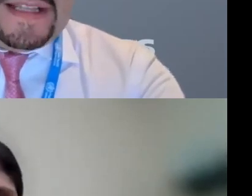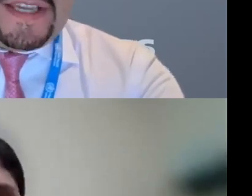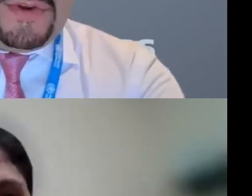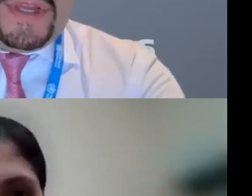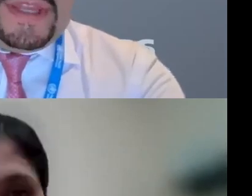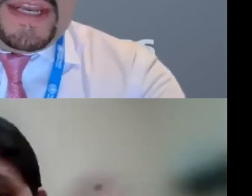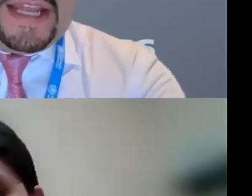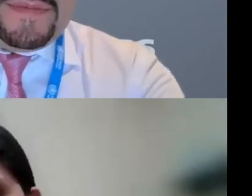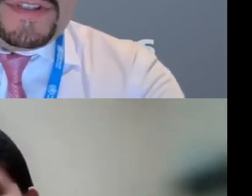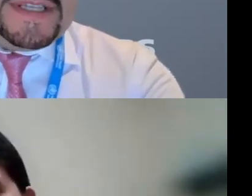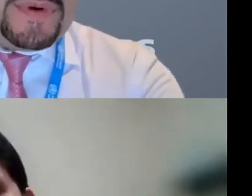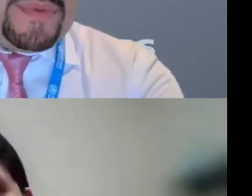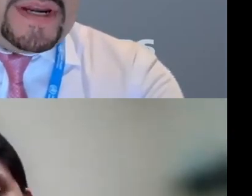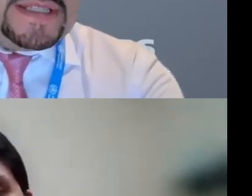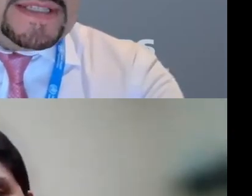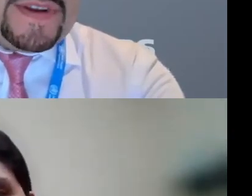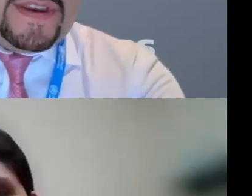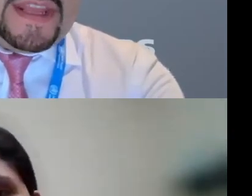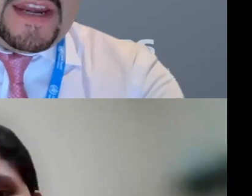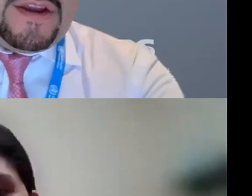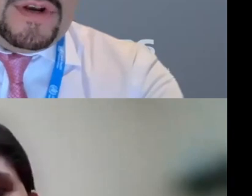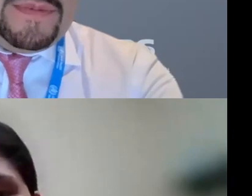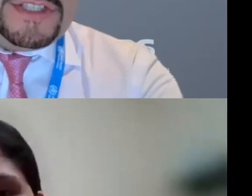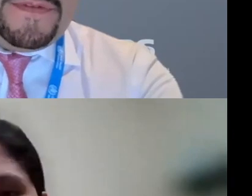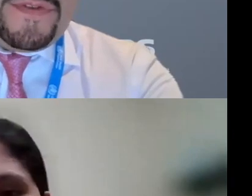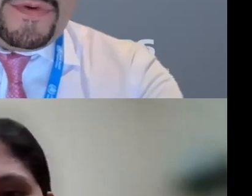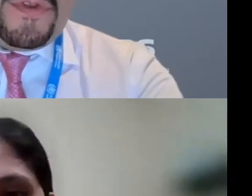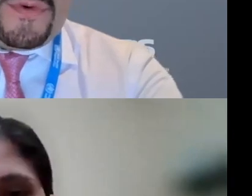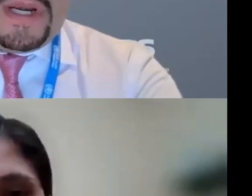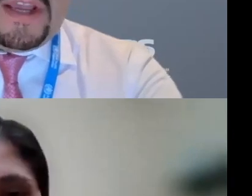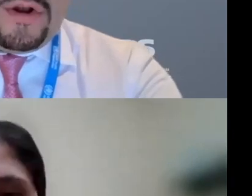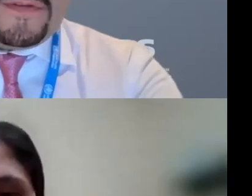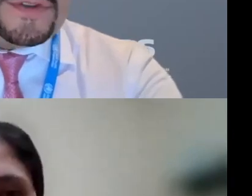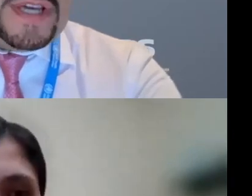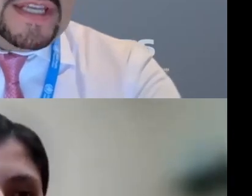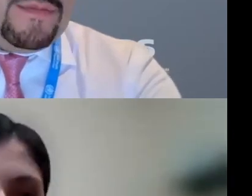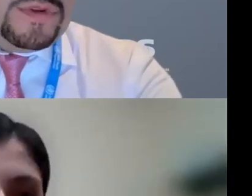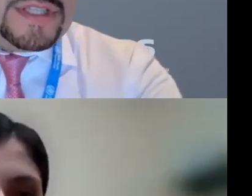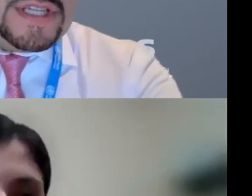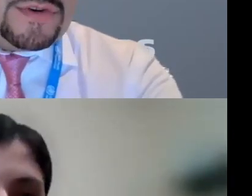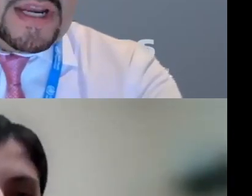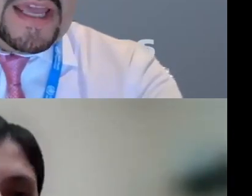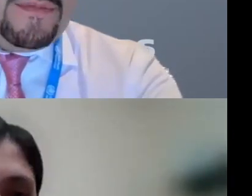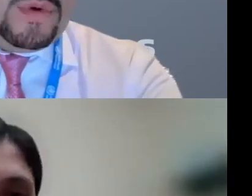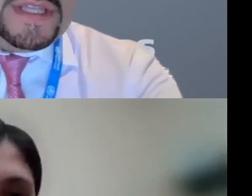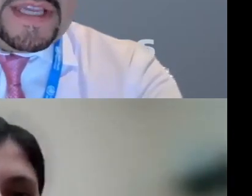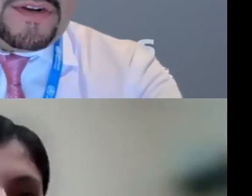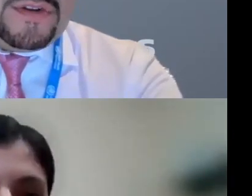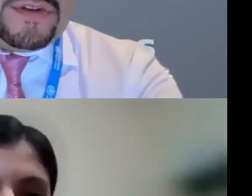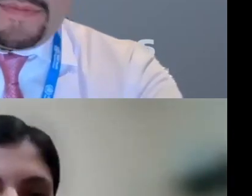Comprehensive health security and health emergency preparedness and strengthening can only be achieved through truly whole of society, multisectoral